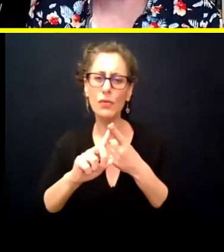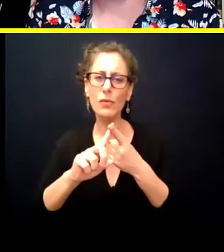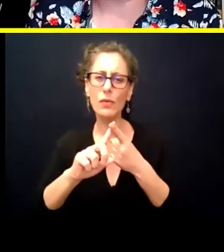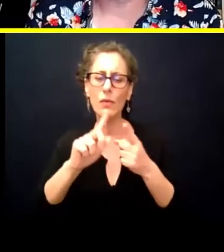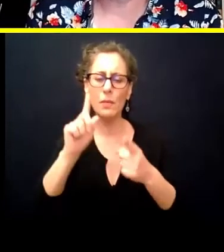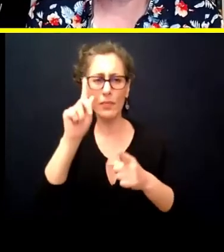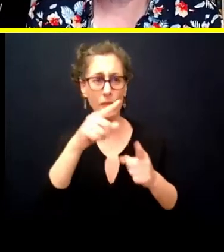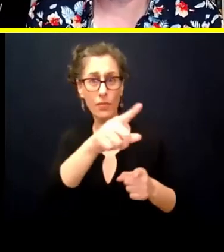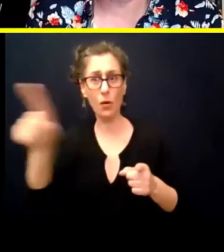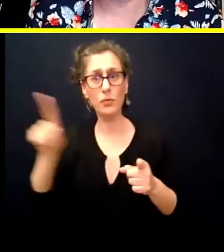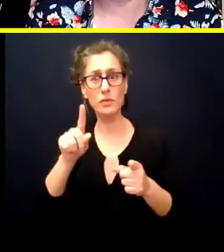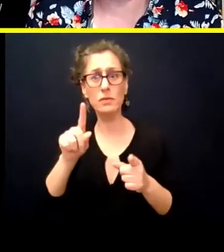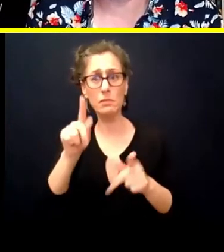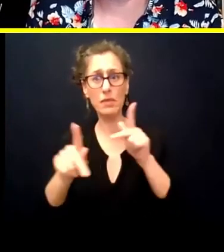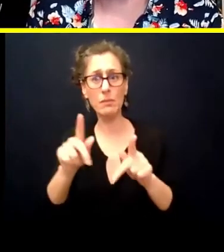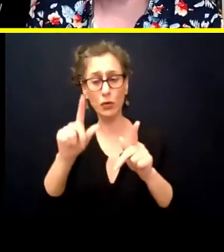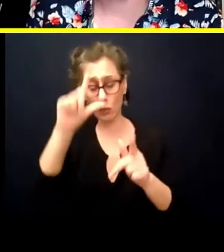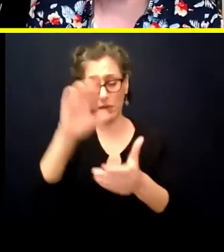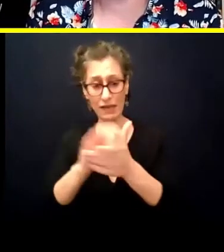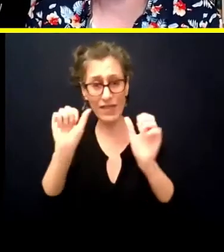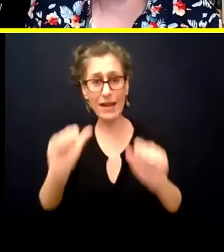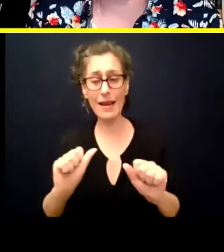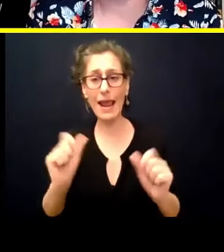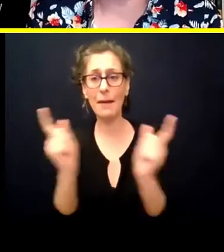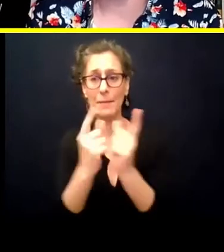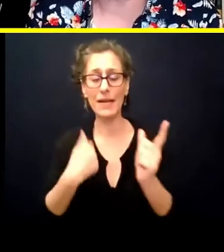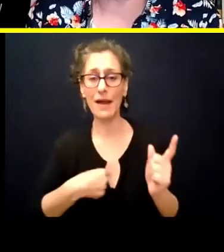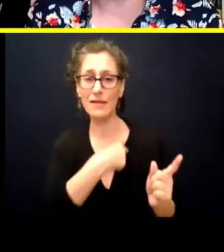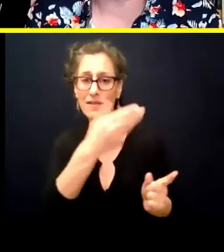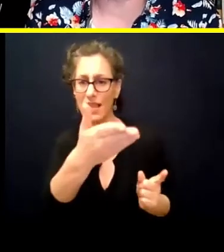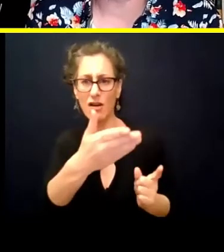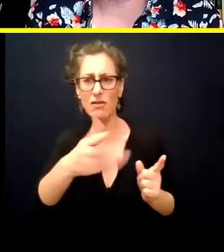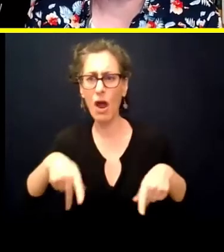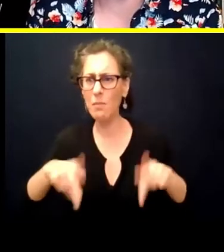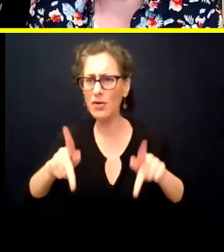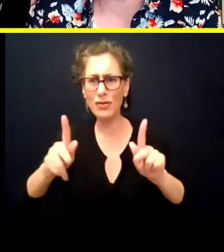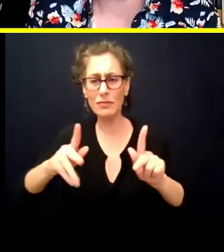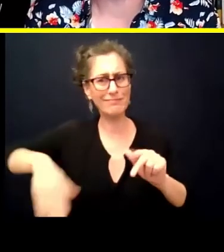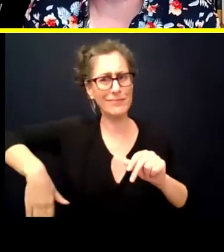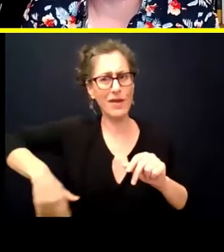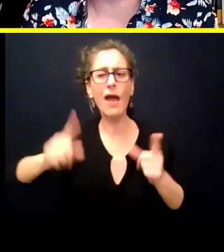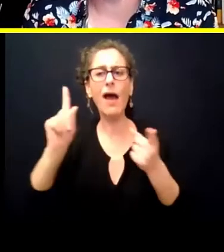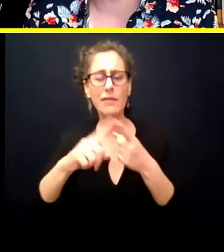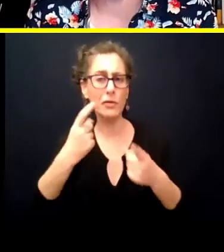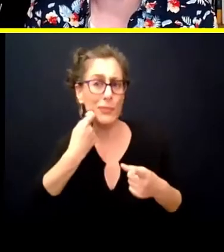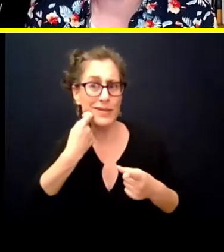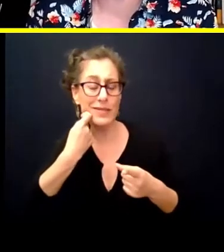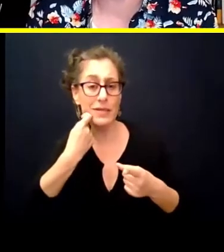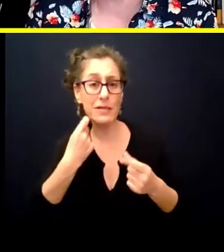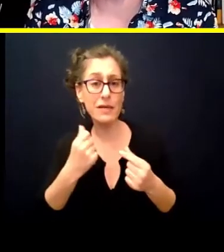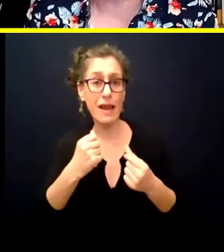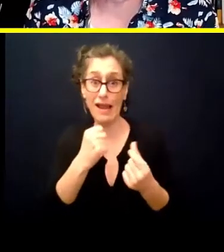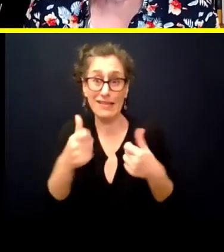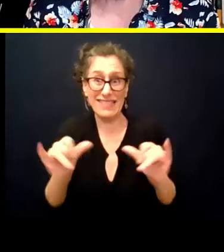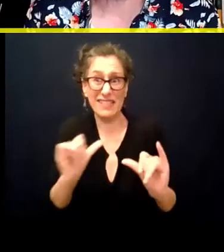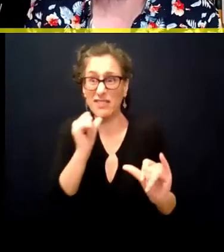can meet us there. We haven't had the opportunities to do that up until very recently, and we don't have enough of those as it